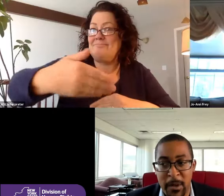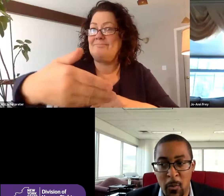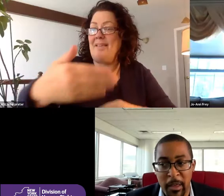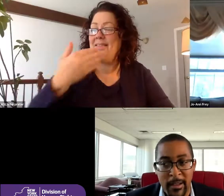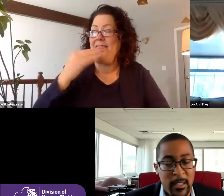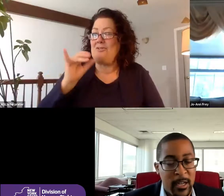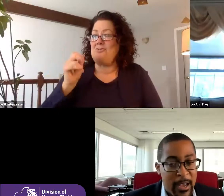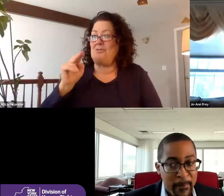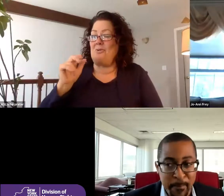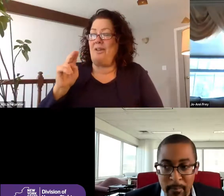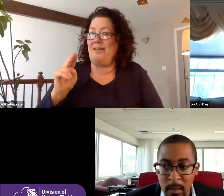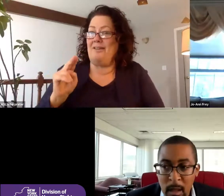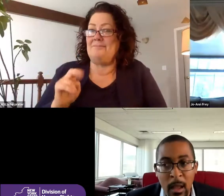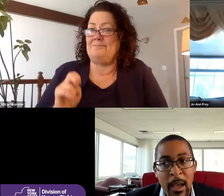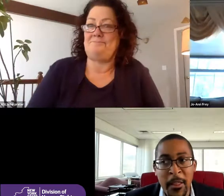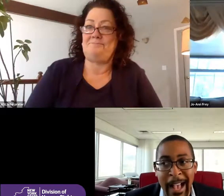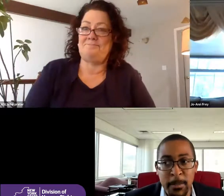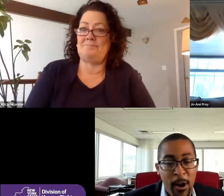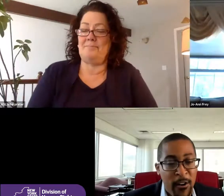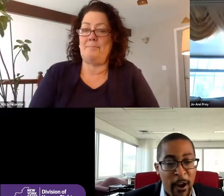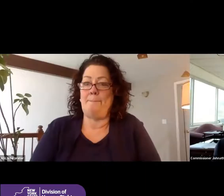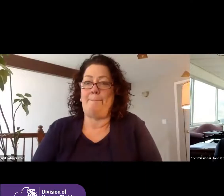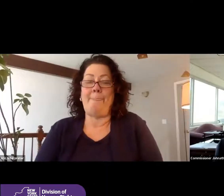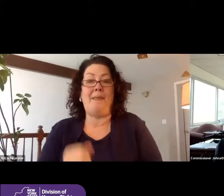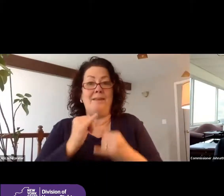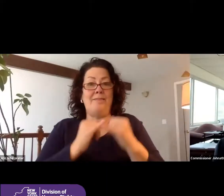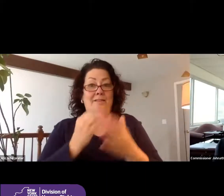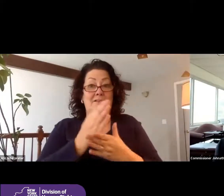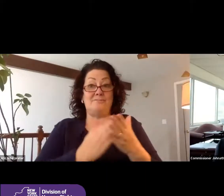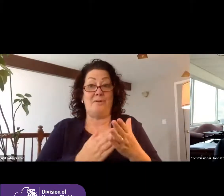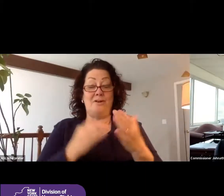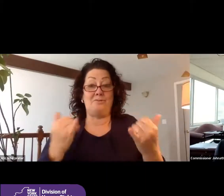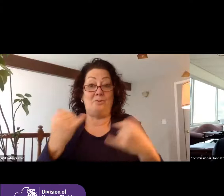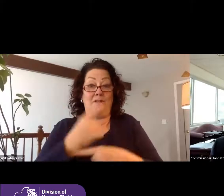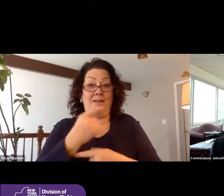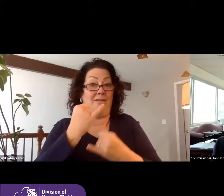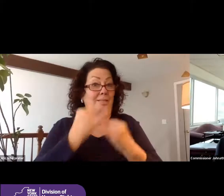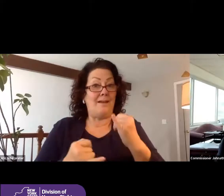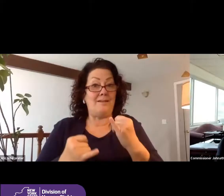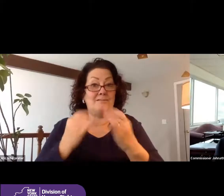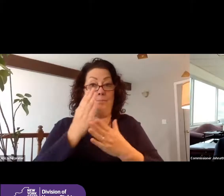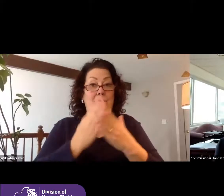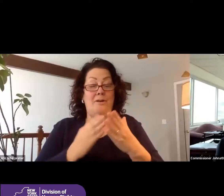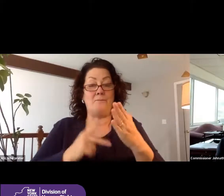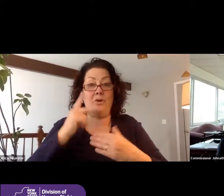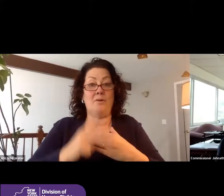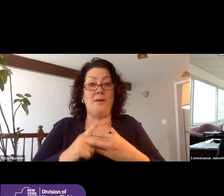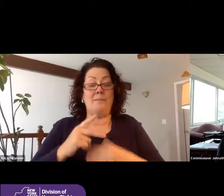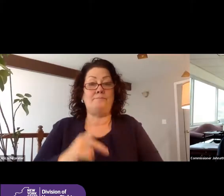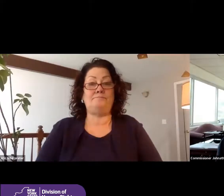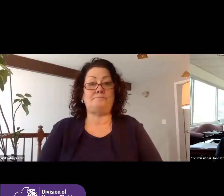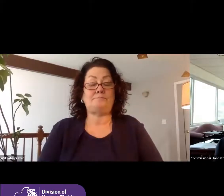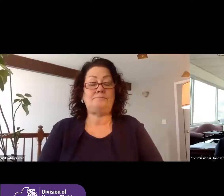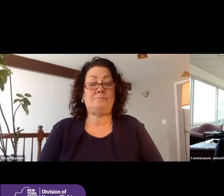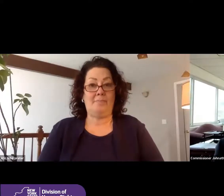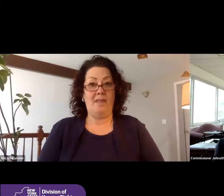Joanne, for being with us today. The last part of our program, I want to bring to the discussion